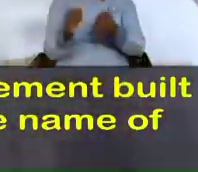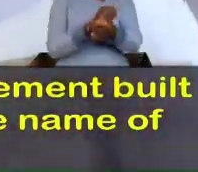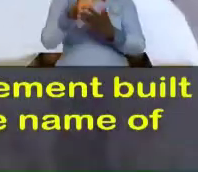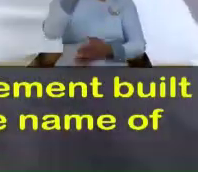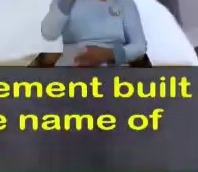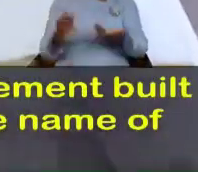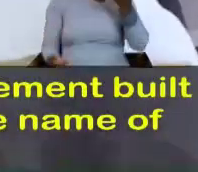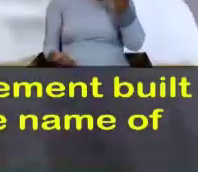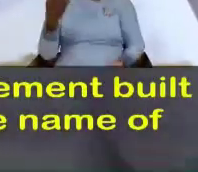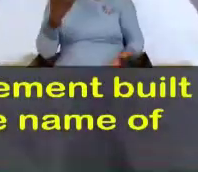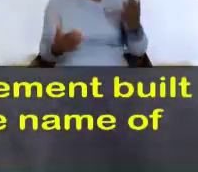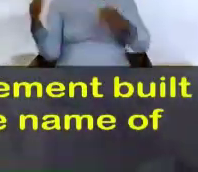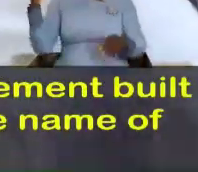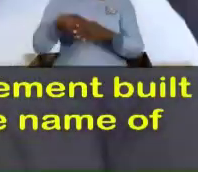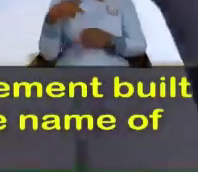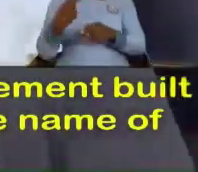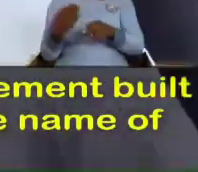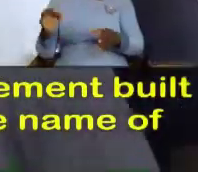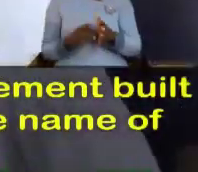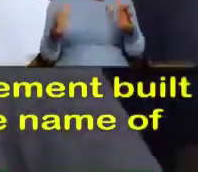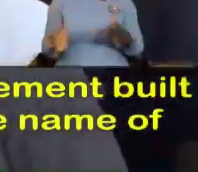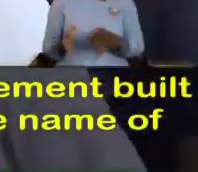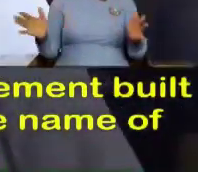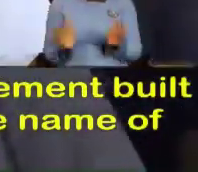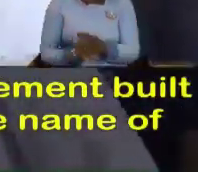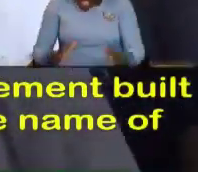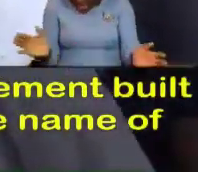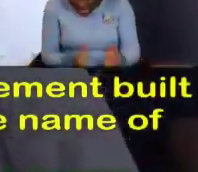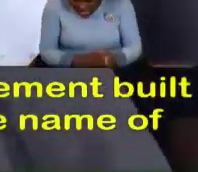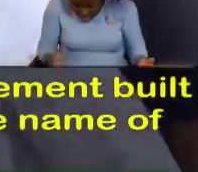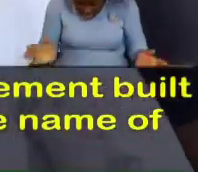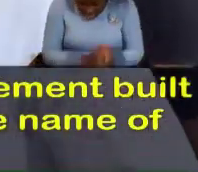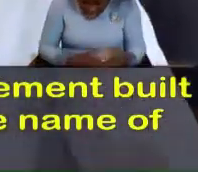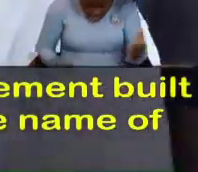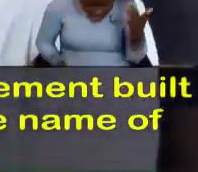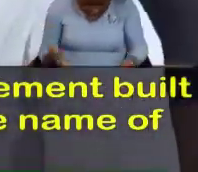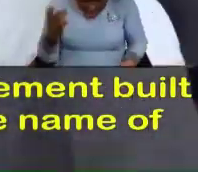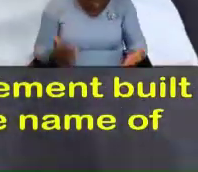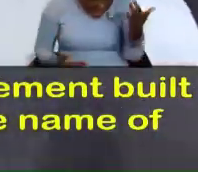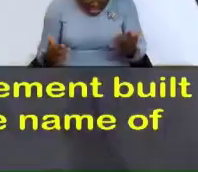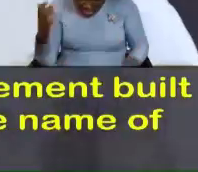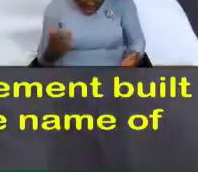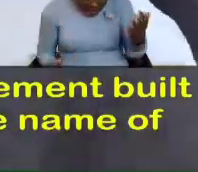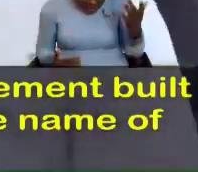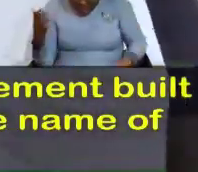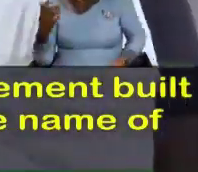Somebody is having a breakthrough over there.